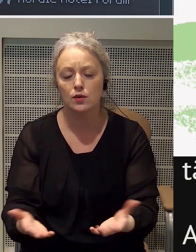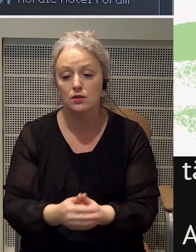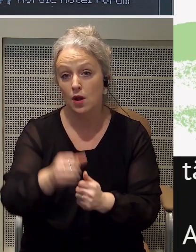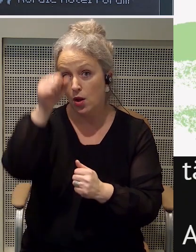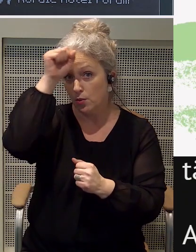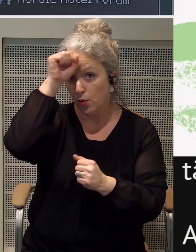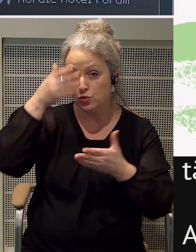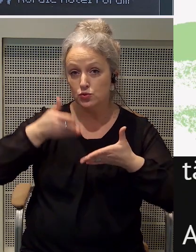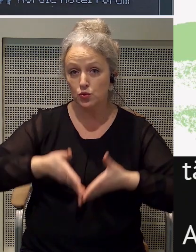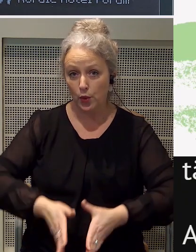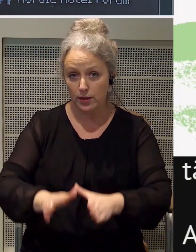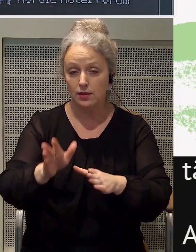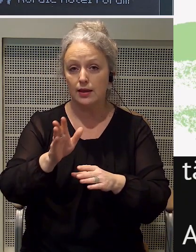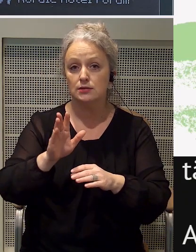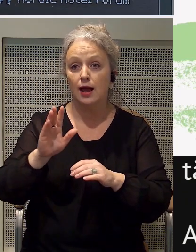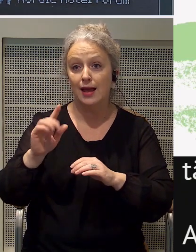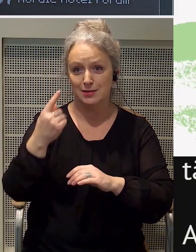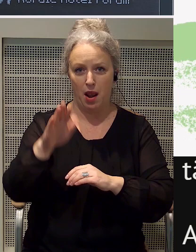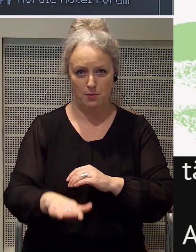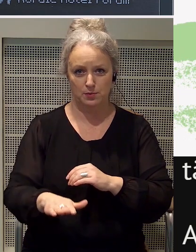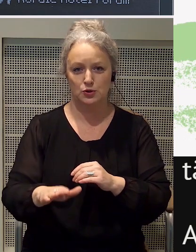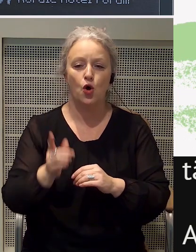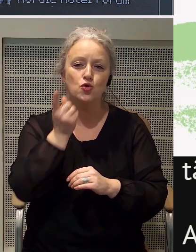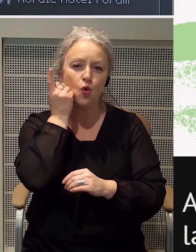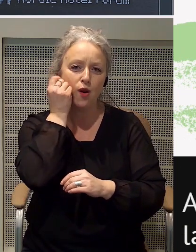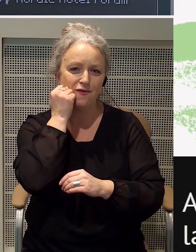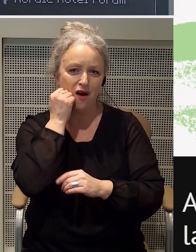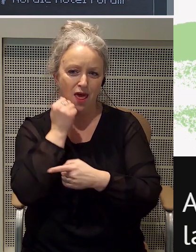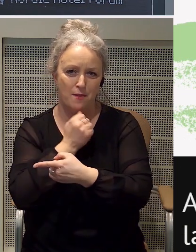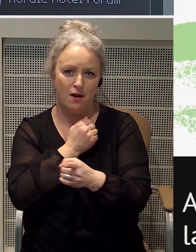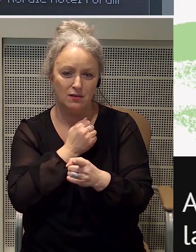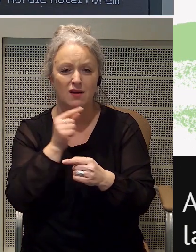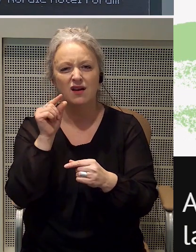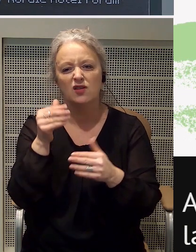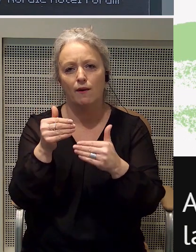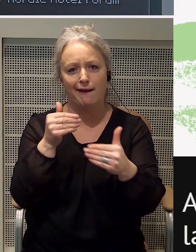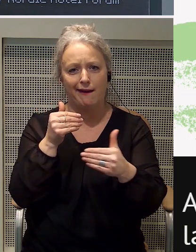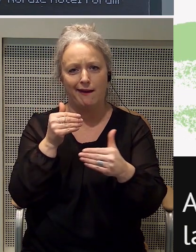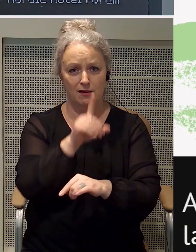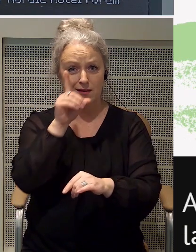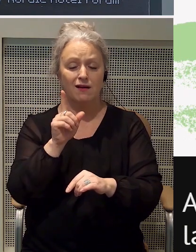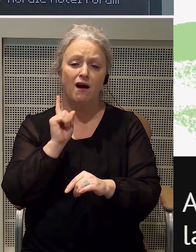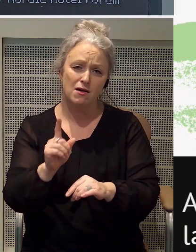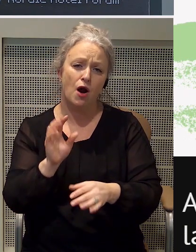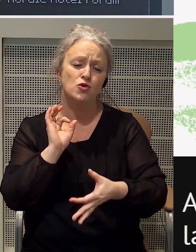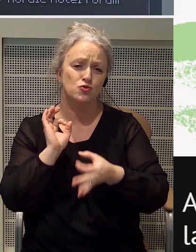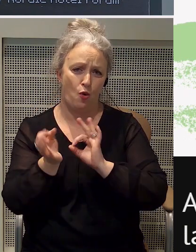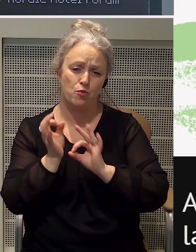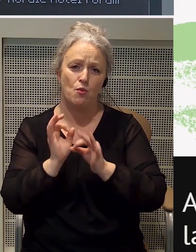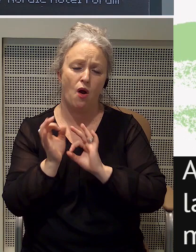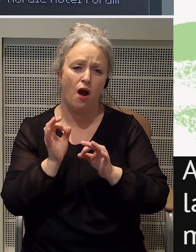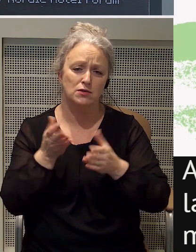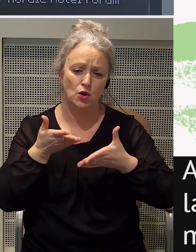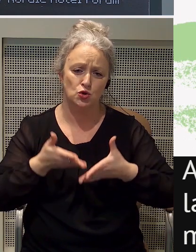the family. So we are talking about the boy that was the firstborn of young parents, a